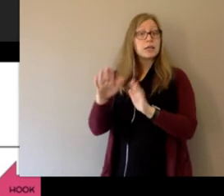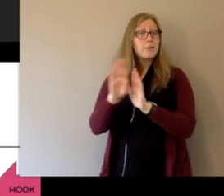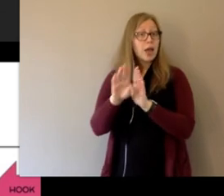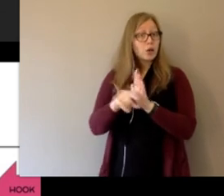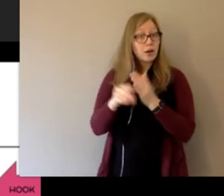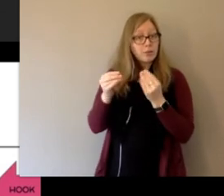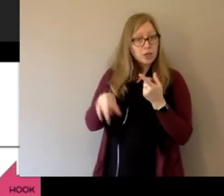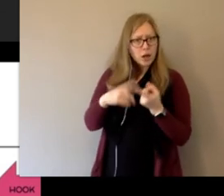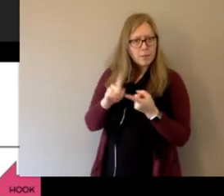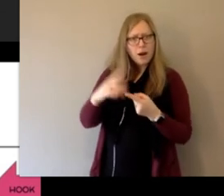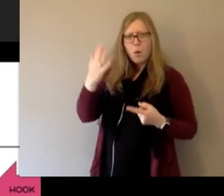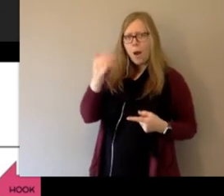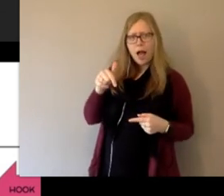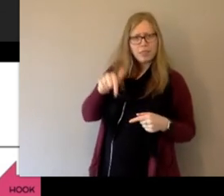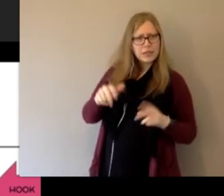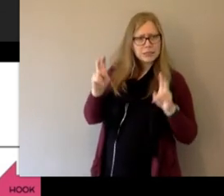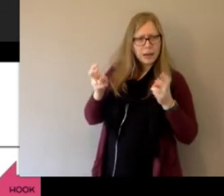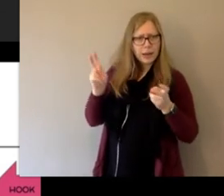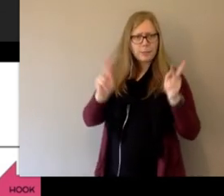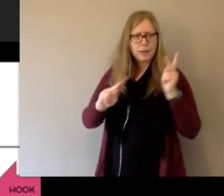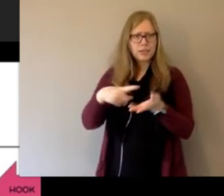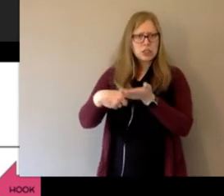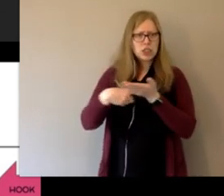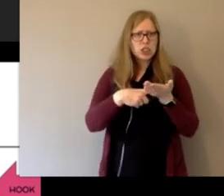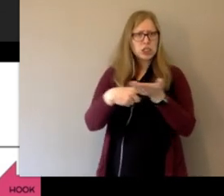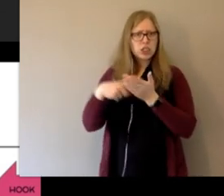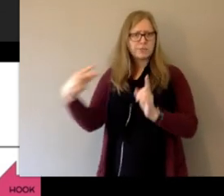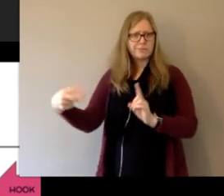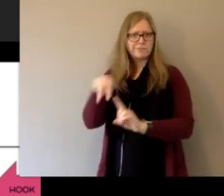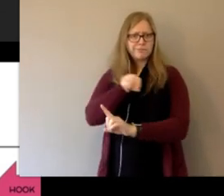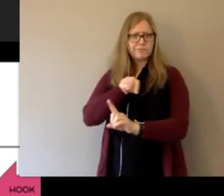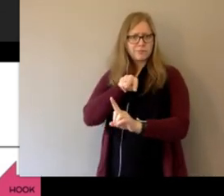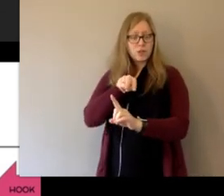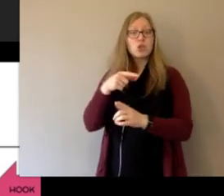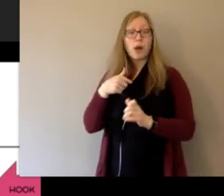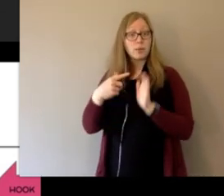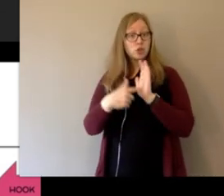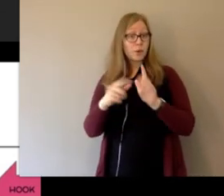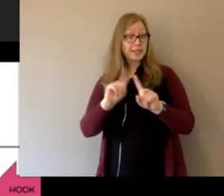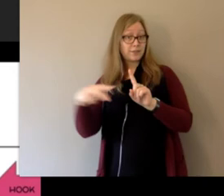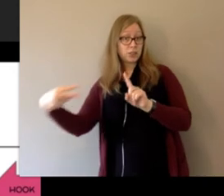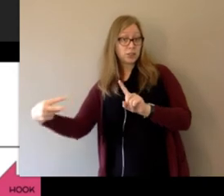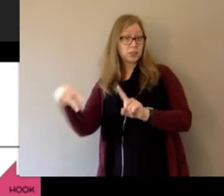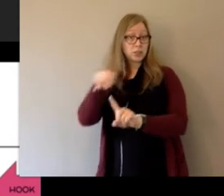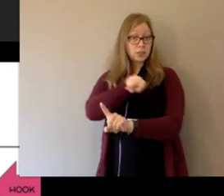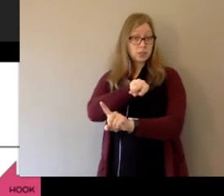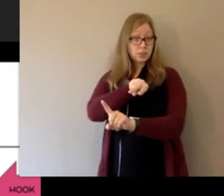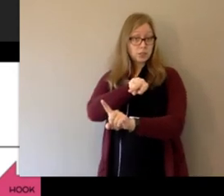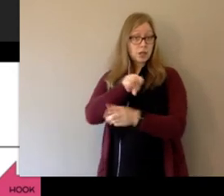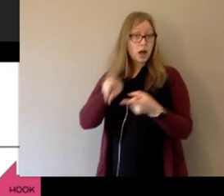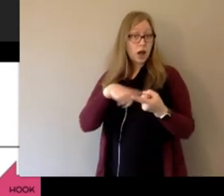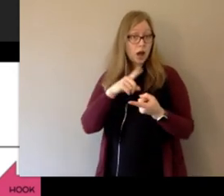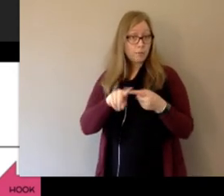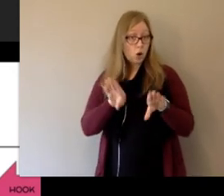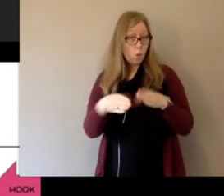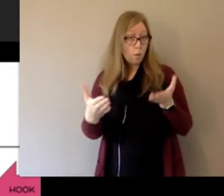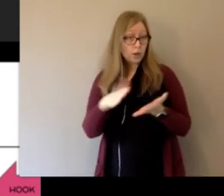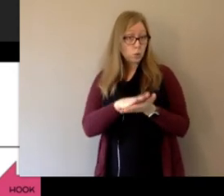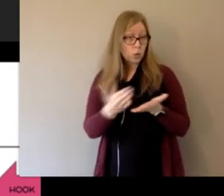topic. Well, here are the different sides, the different perspectives on reopening schools in the